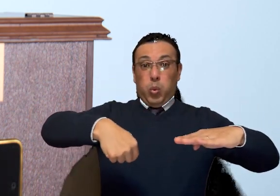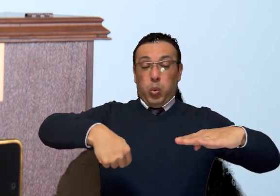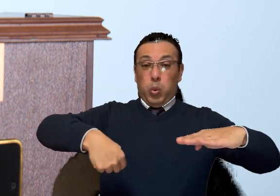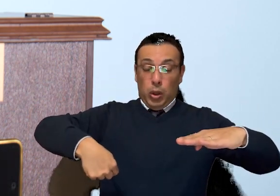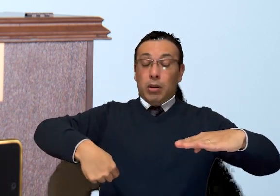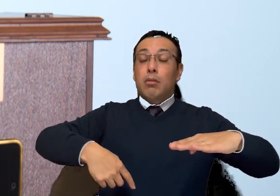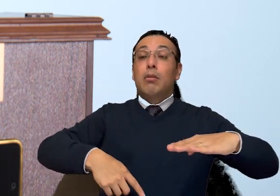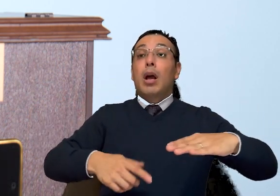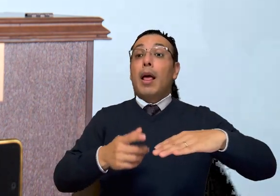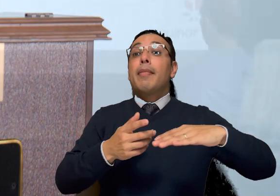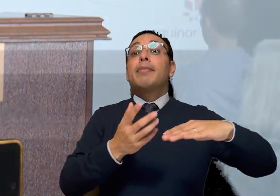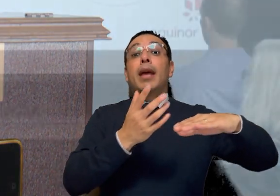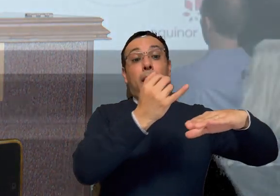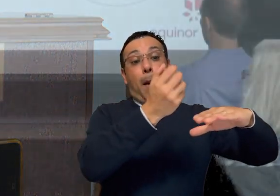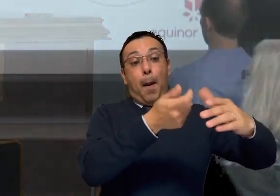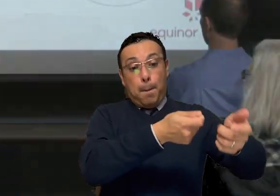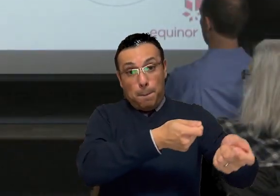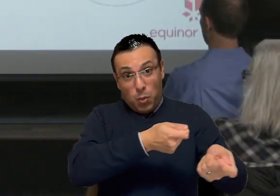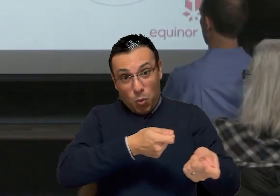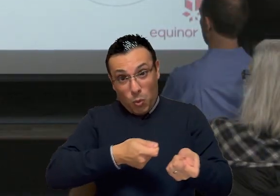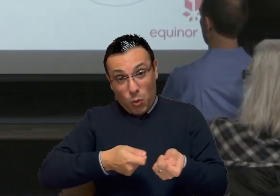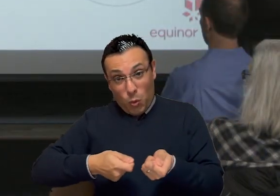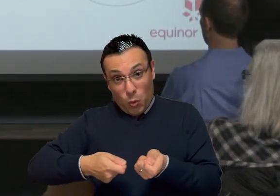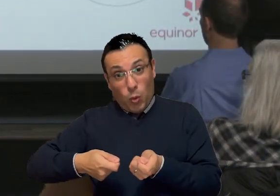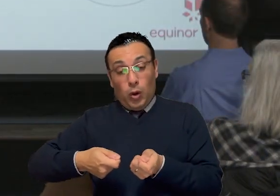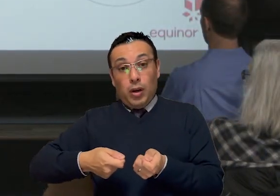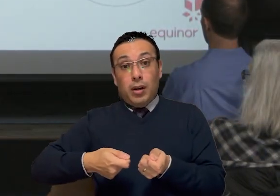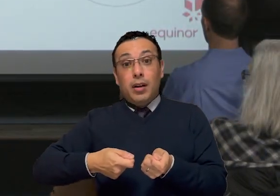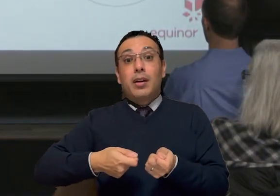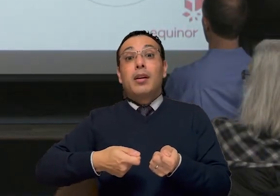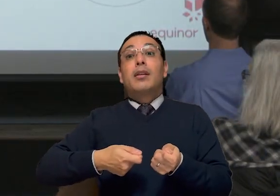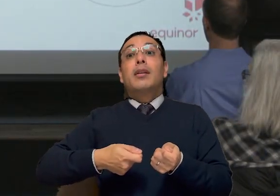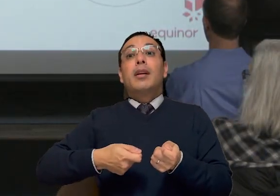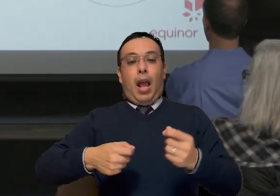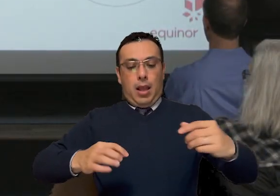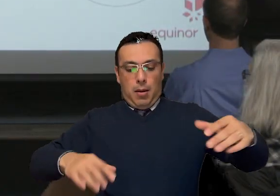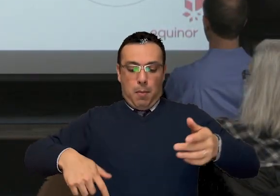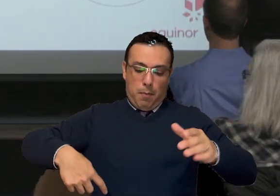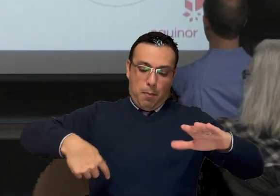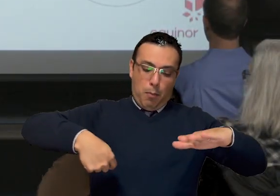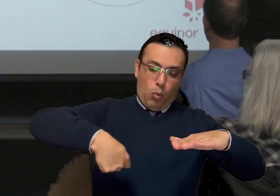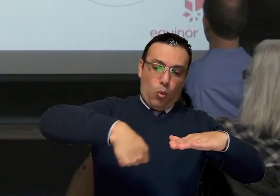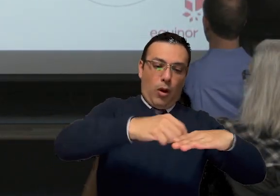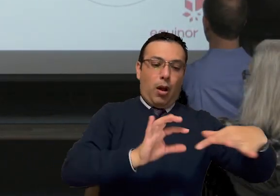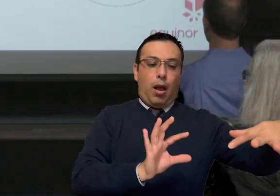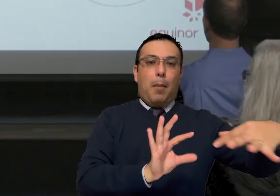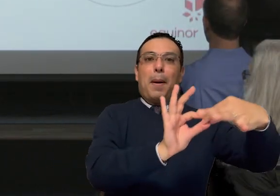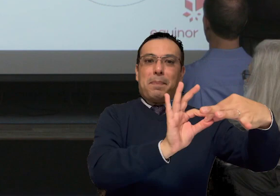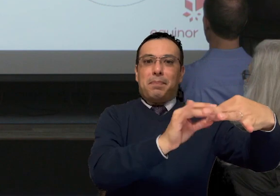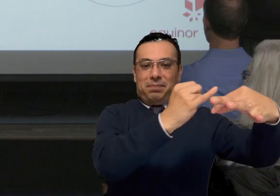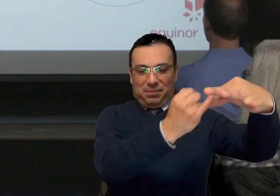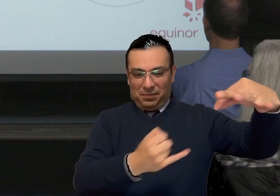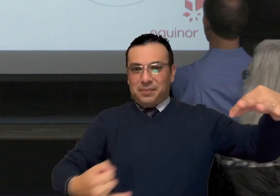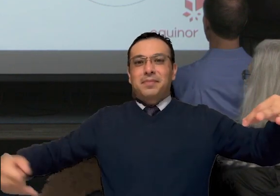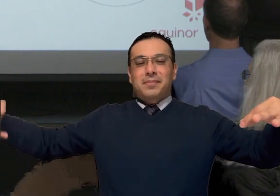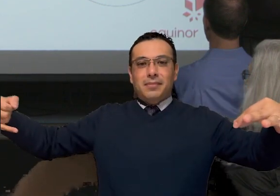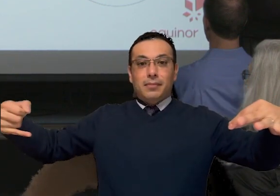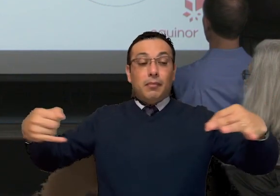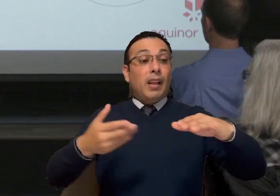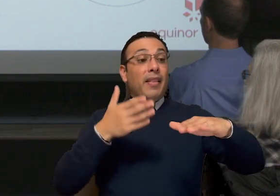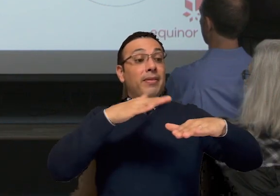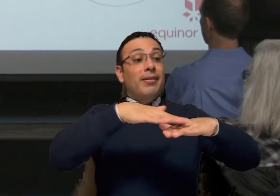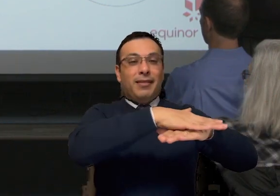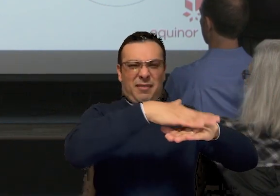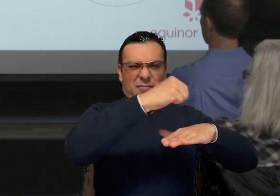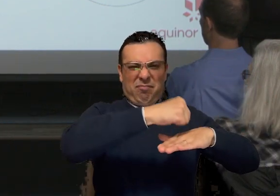through where it is then connected to the onshore cables. Once the cable is in the street, it does remain at